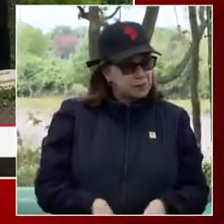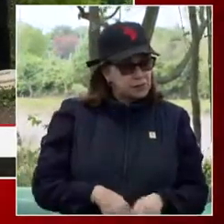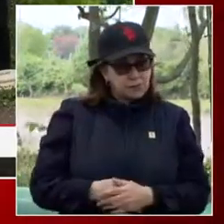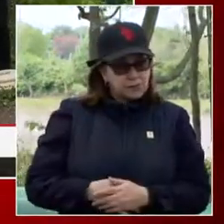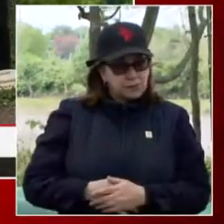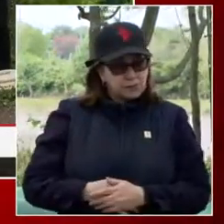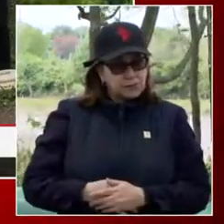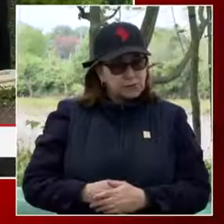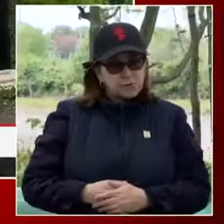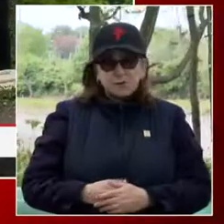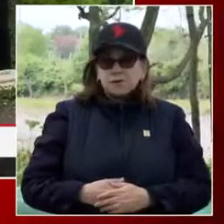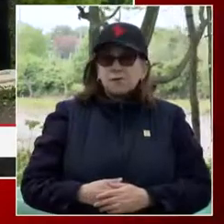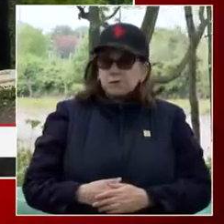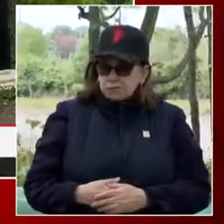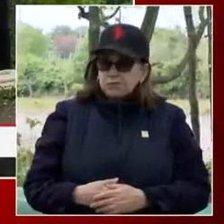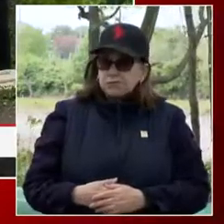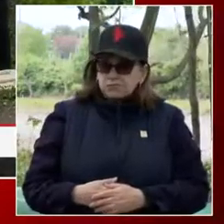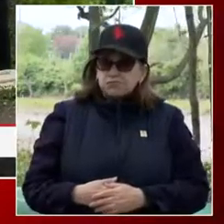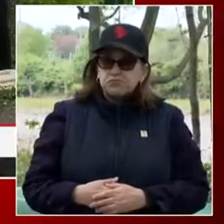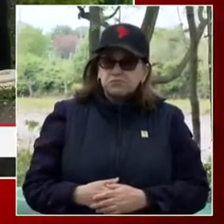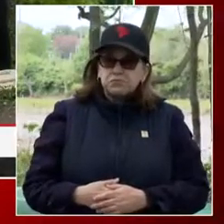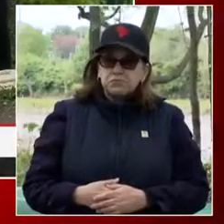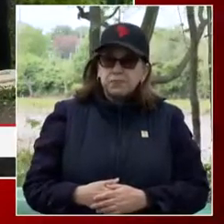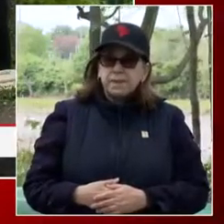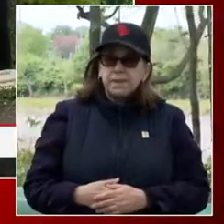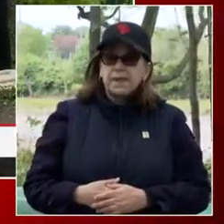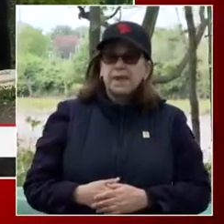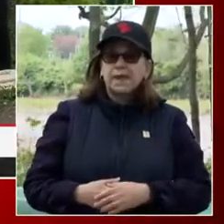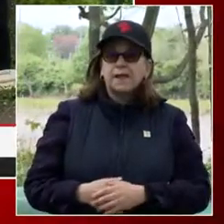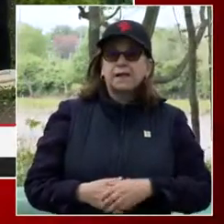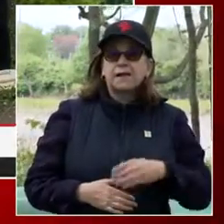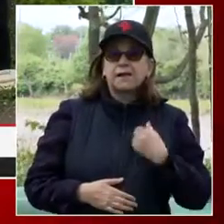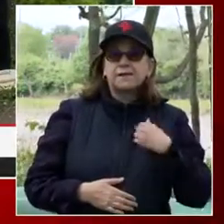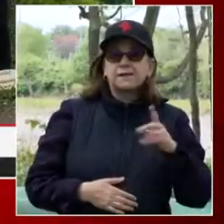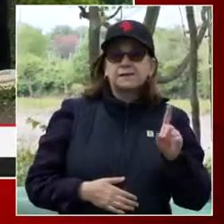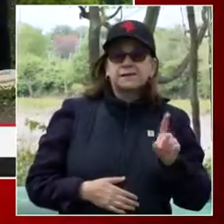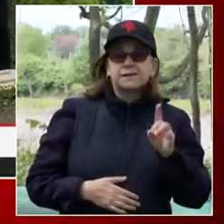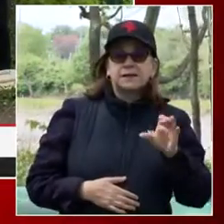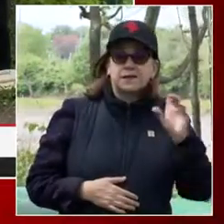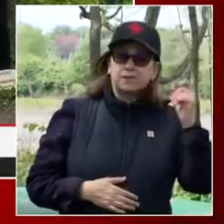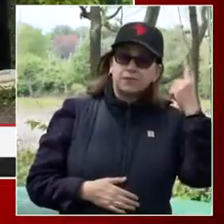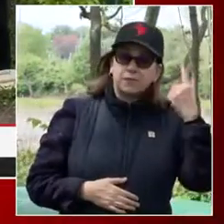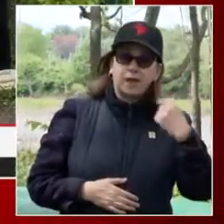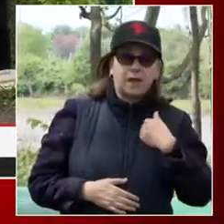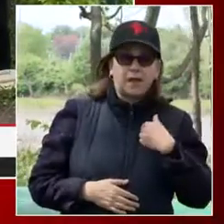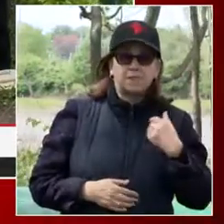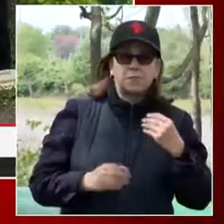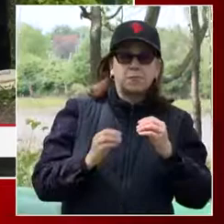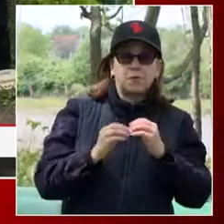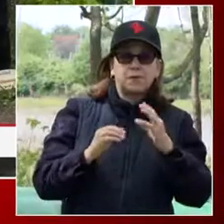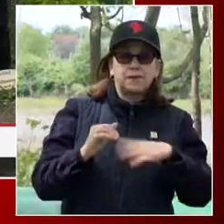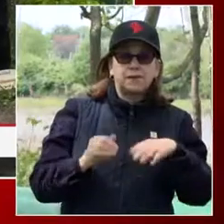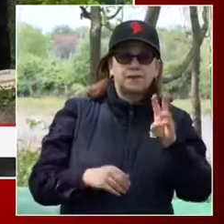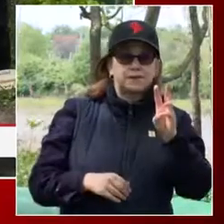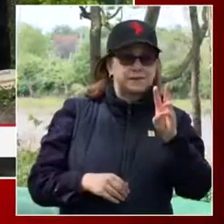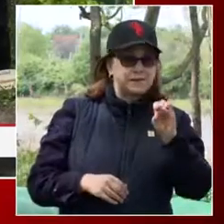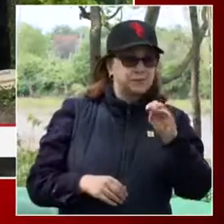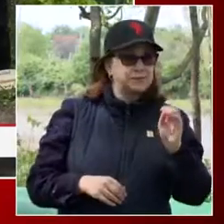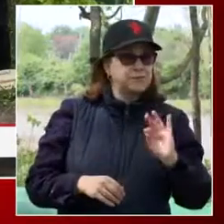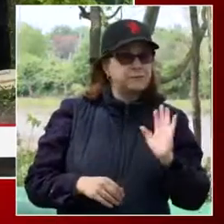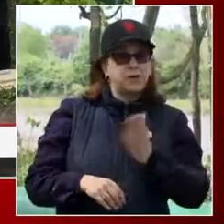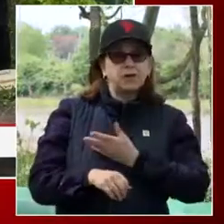government workers? Yeah. Well, we've already have more than 60% of our workers who have been reporting. At